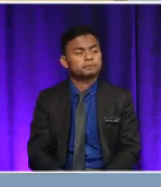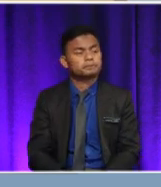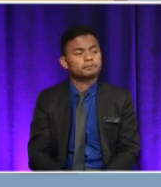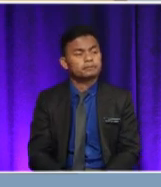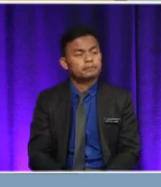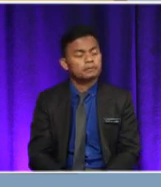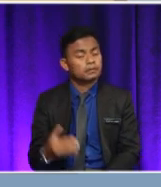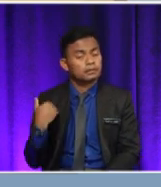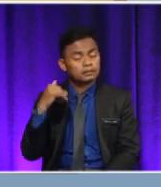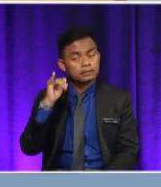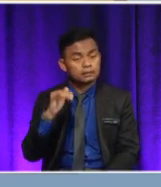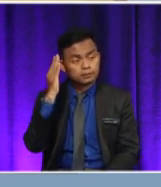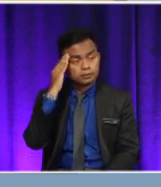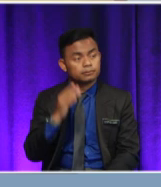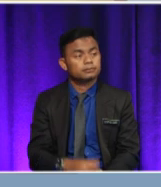So anyone?